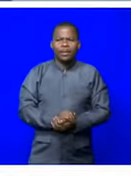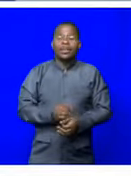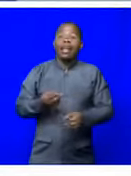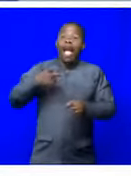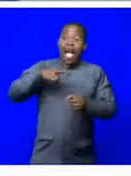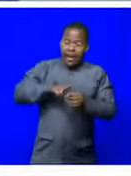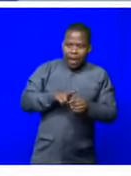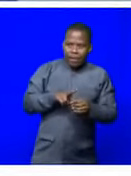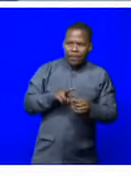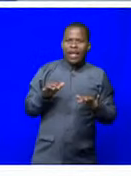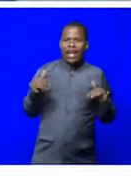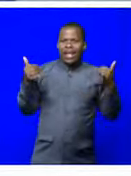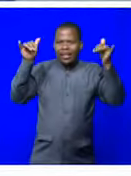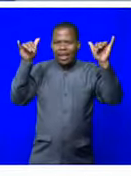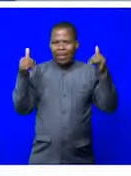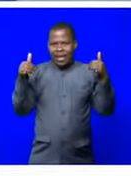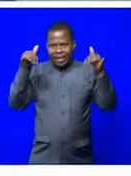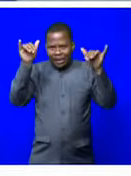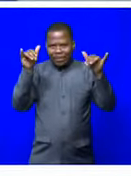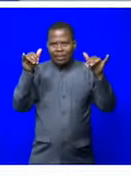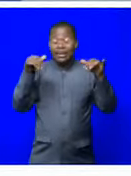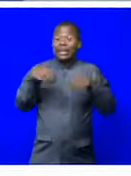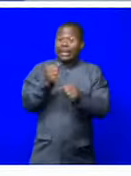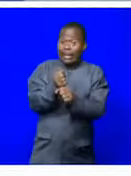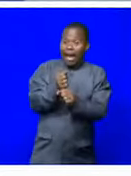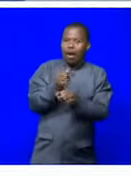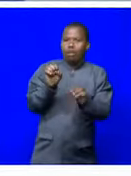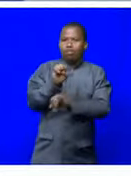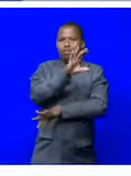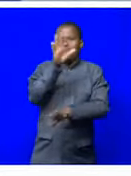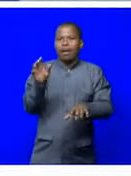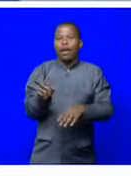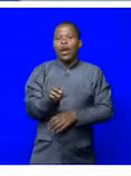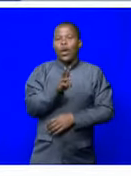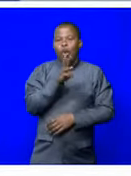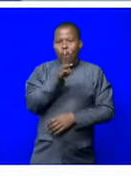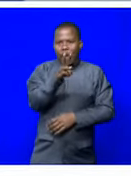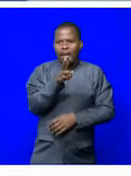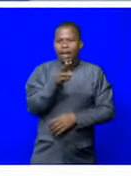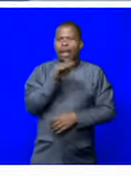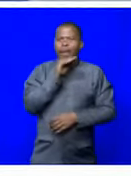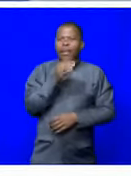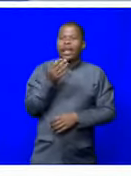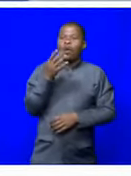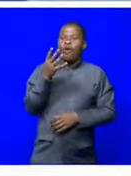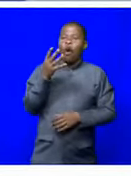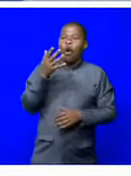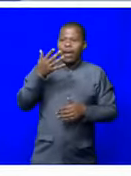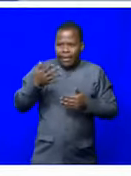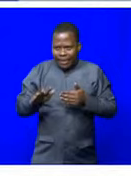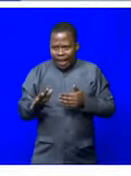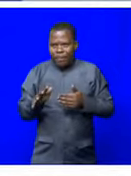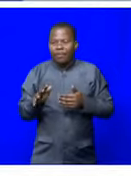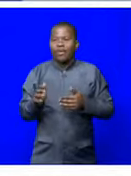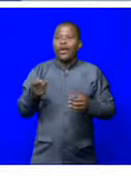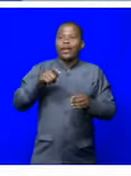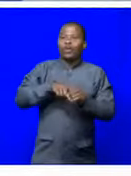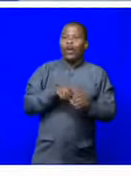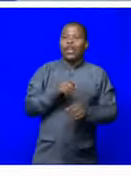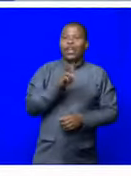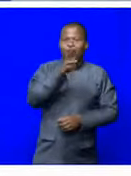of course lomsebenzi lomkhulu wa the Luju Festival, the fourth edition of the Luju Festival that will be coming to